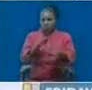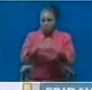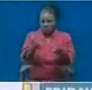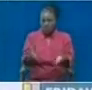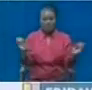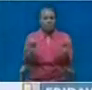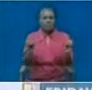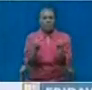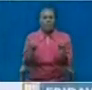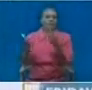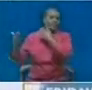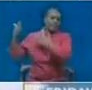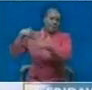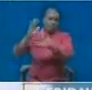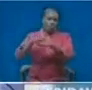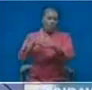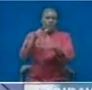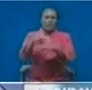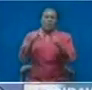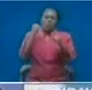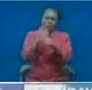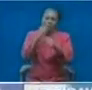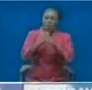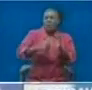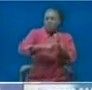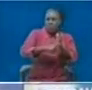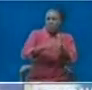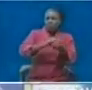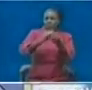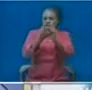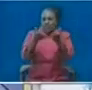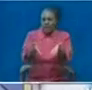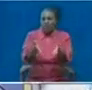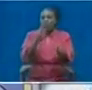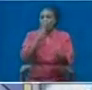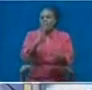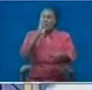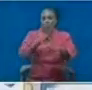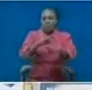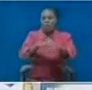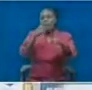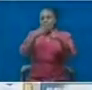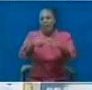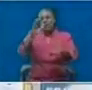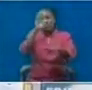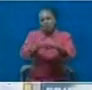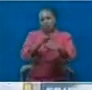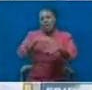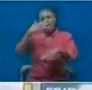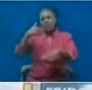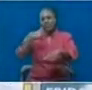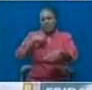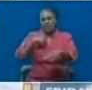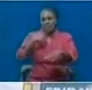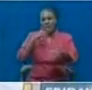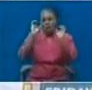are today. Really no, okay. No, and it's taken a lot of hard work, as you're saying, and looking up to people. But unfortunately, every time I Google your name or I